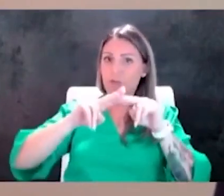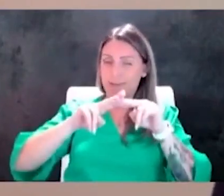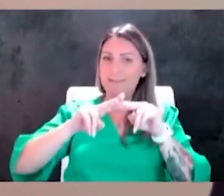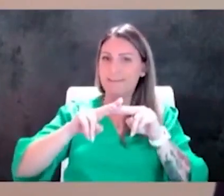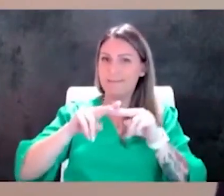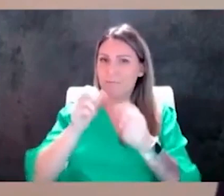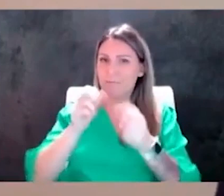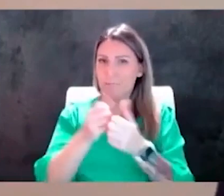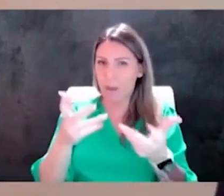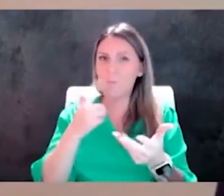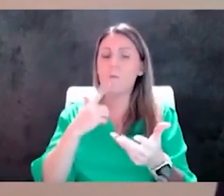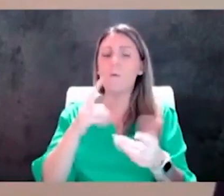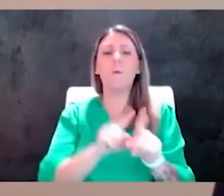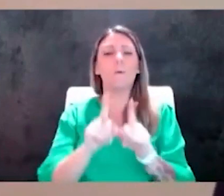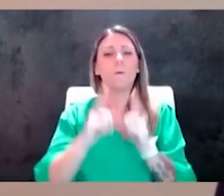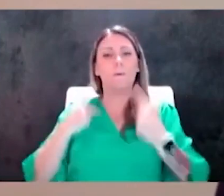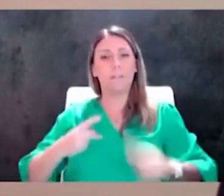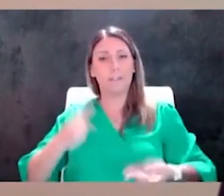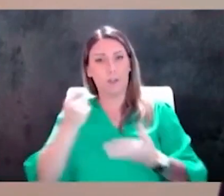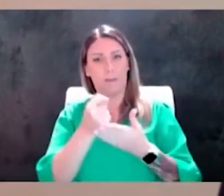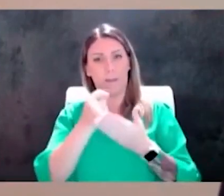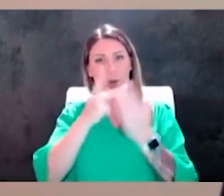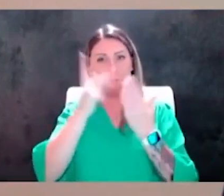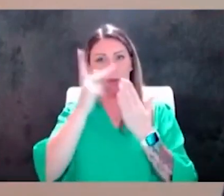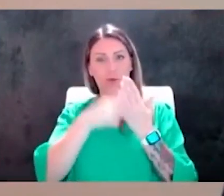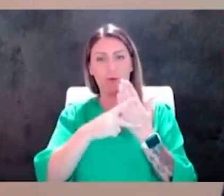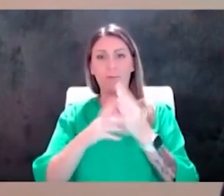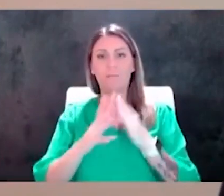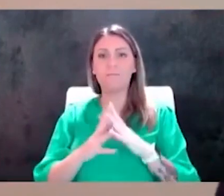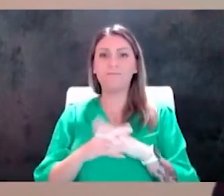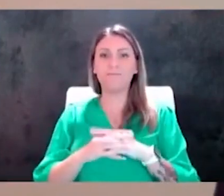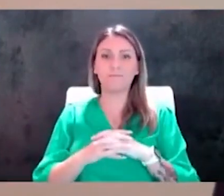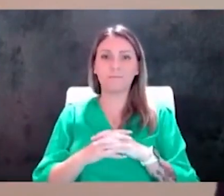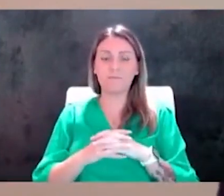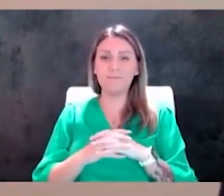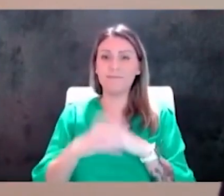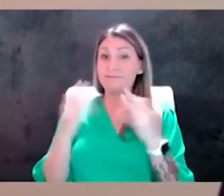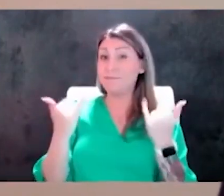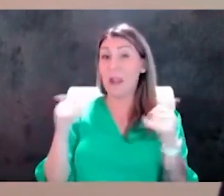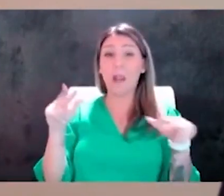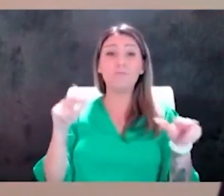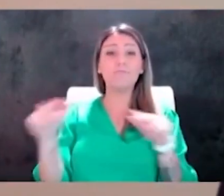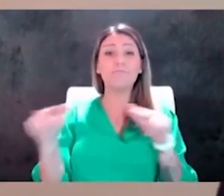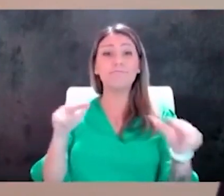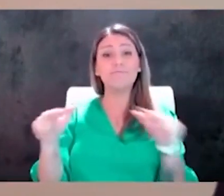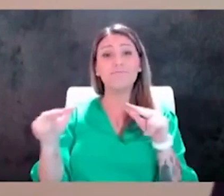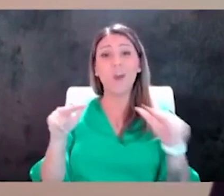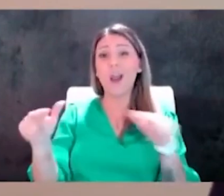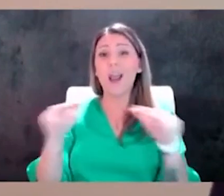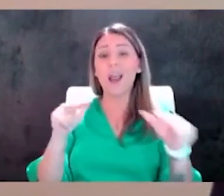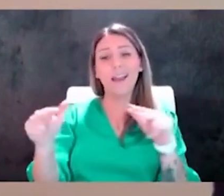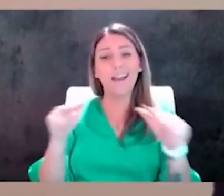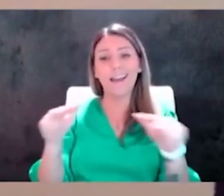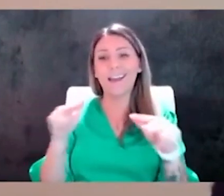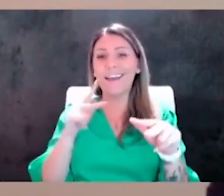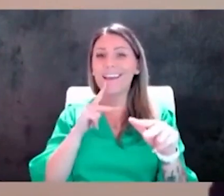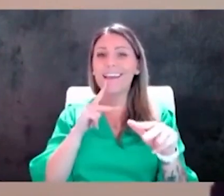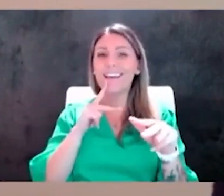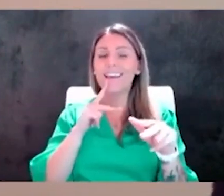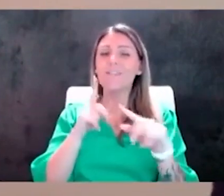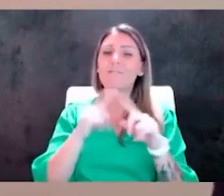well as the physical therapy program. And now I can go for walks and some very gentle, easy